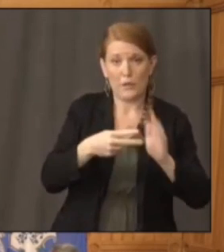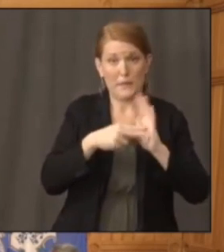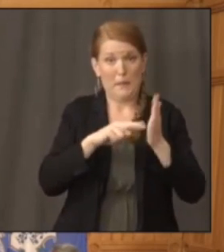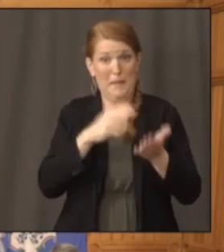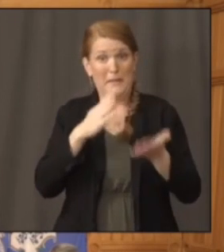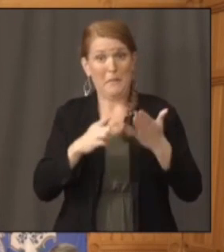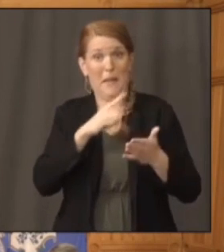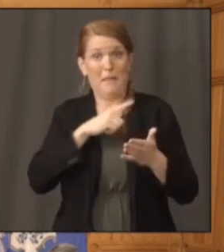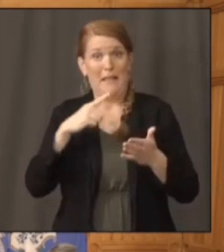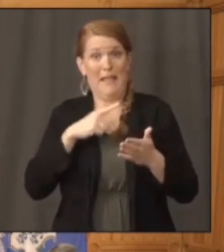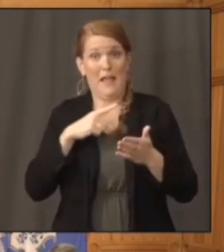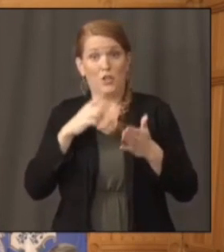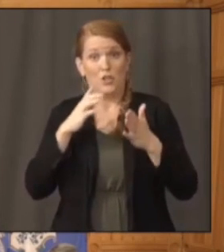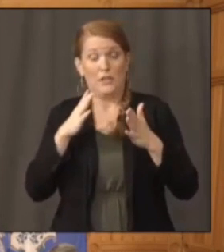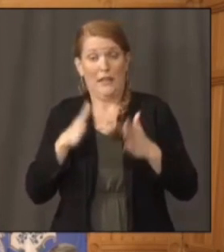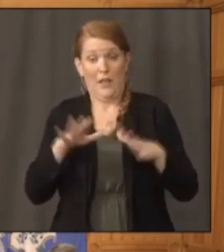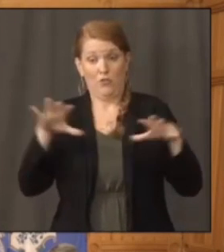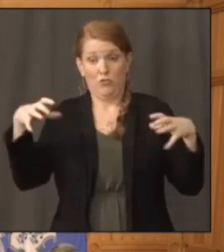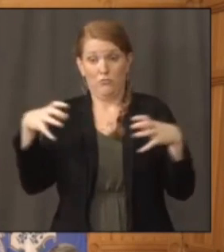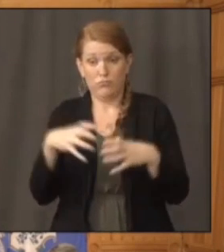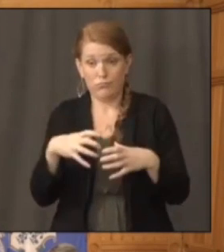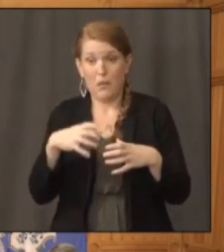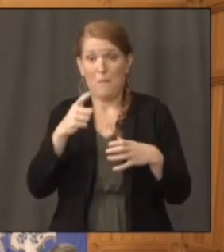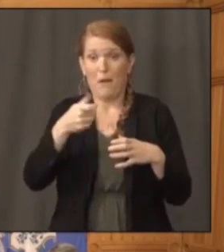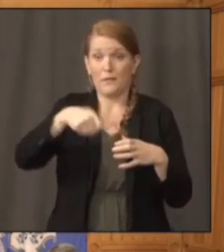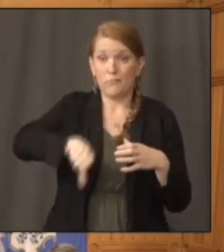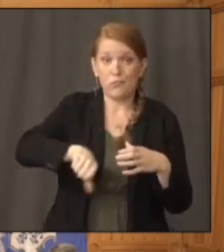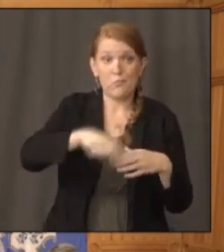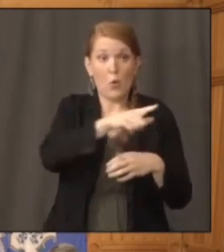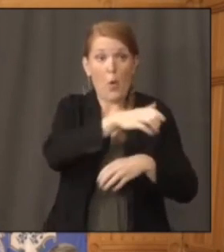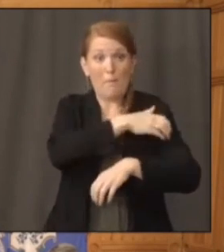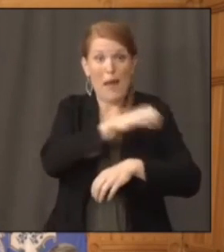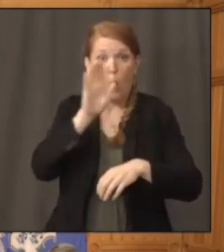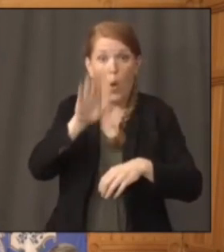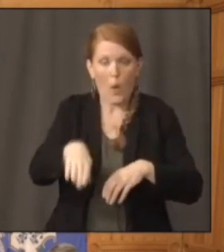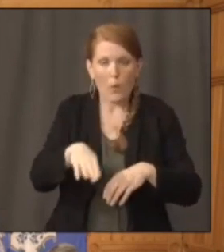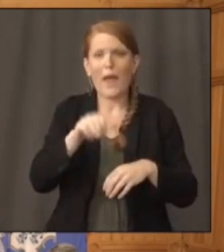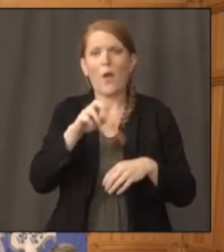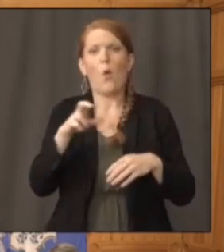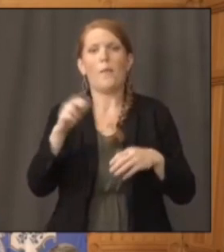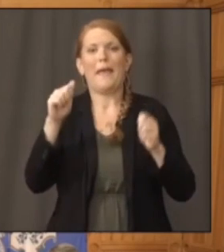them individually in a special session. Matt Ritter brought that up yesterday. What's your thought on that?